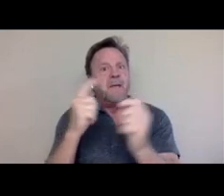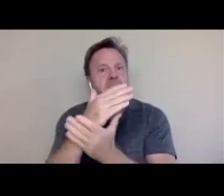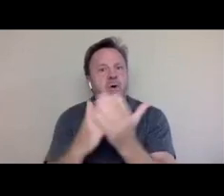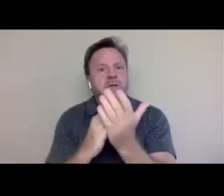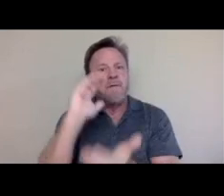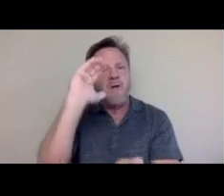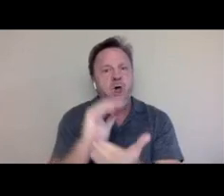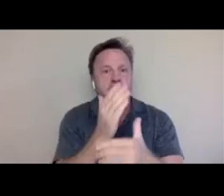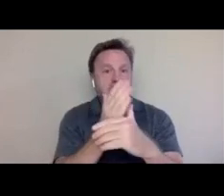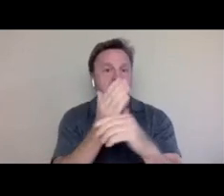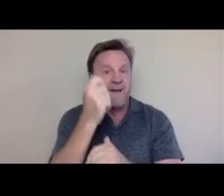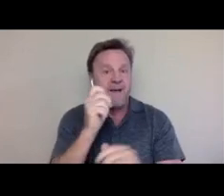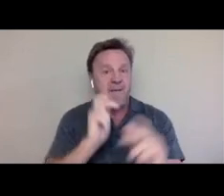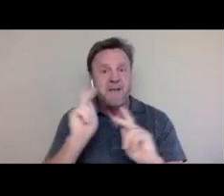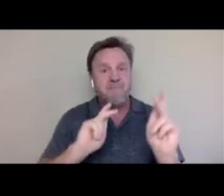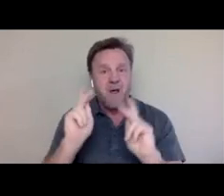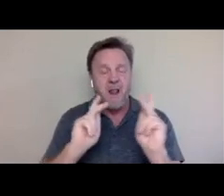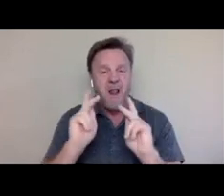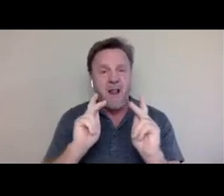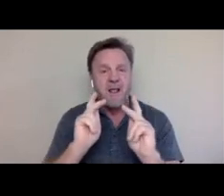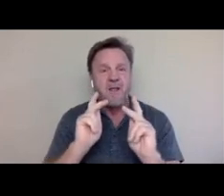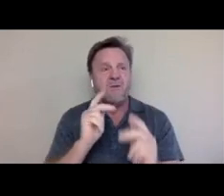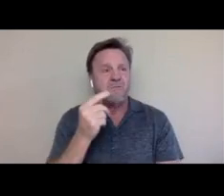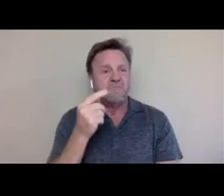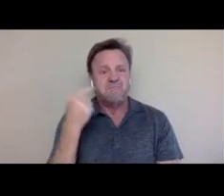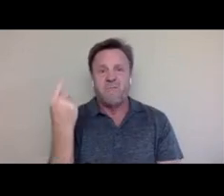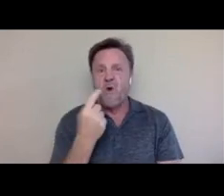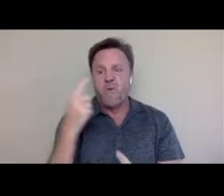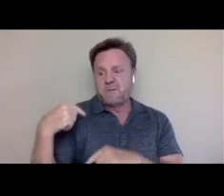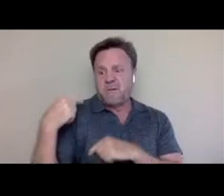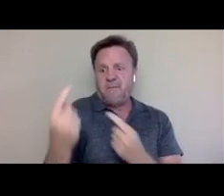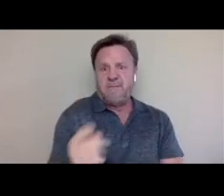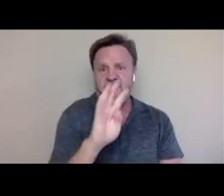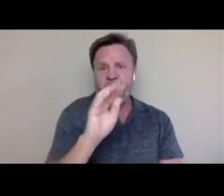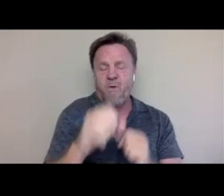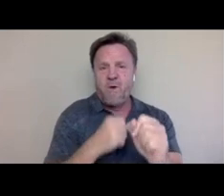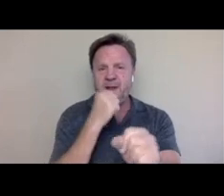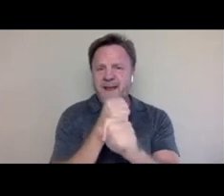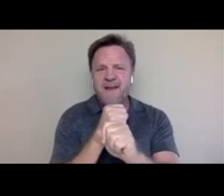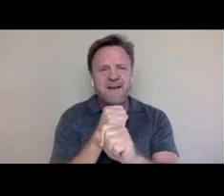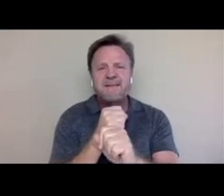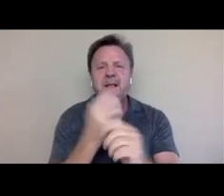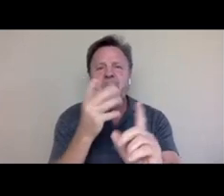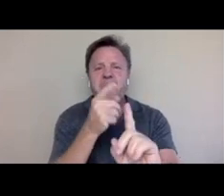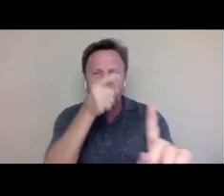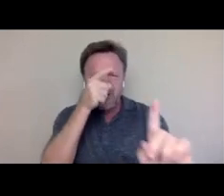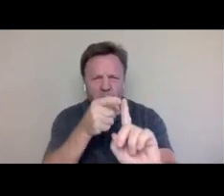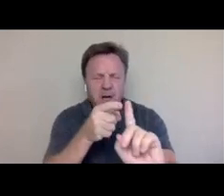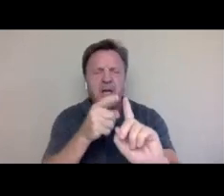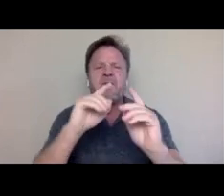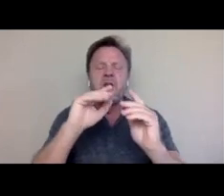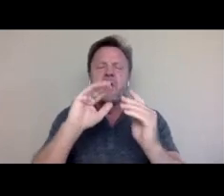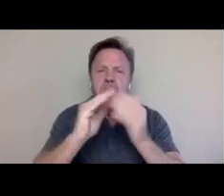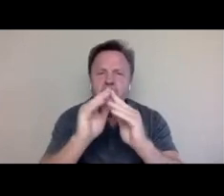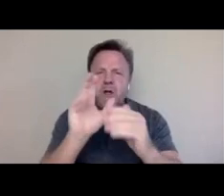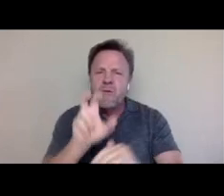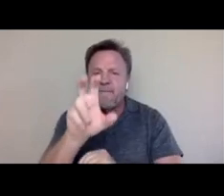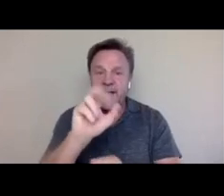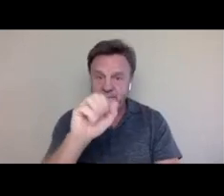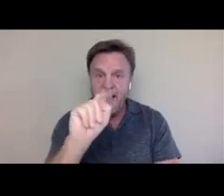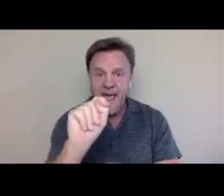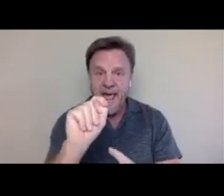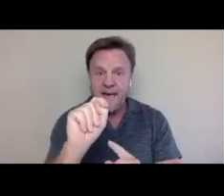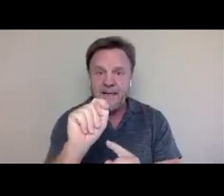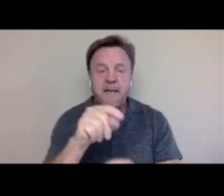moderate income people who have always for 40 years been the target of the Community Reinvestment Act, they